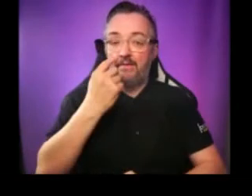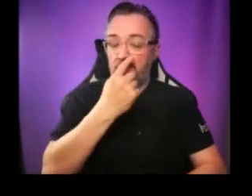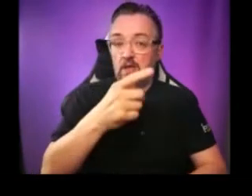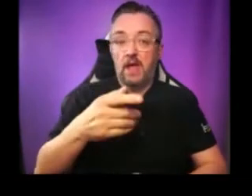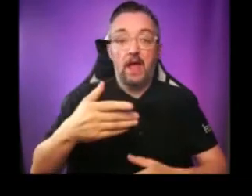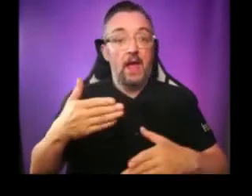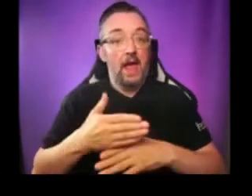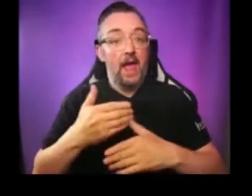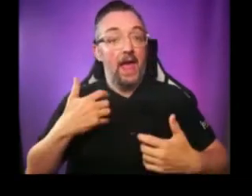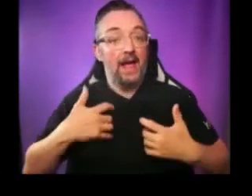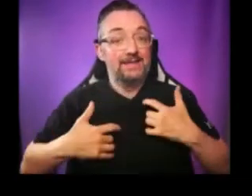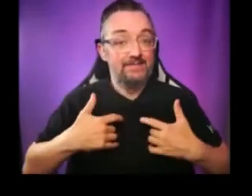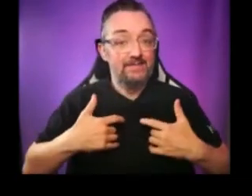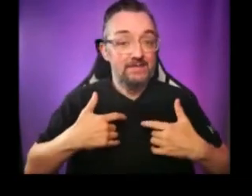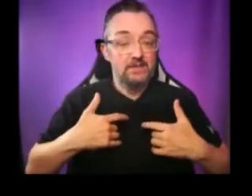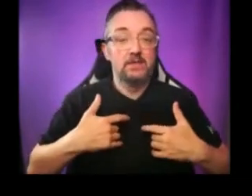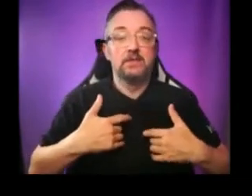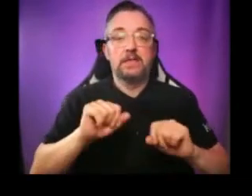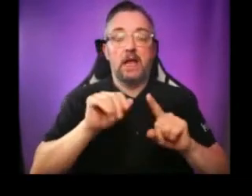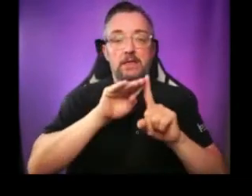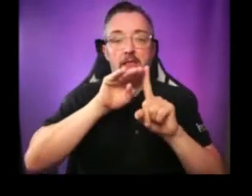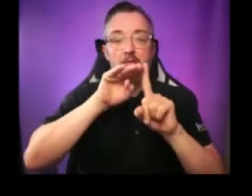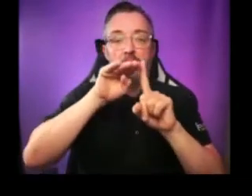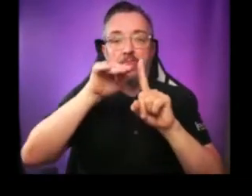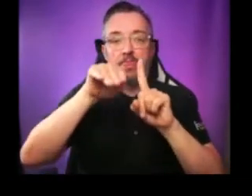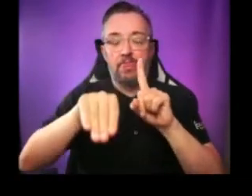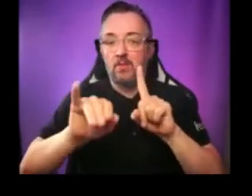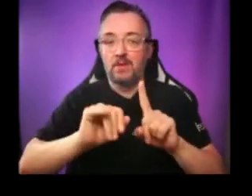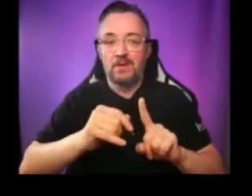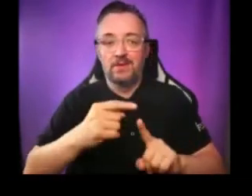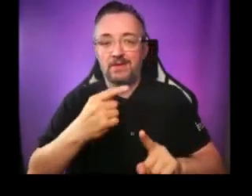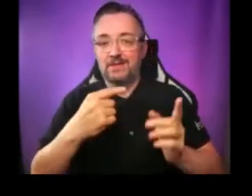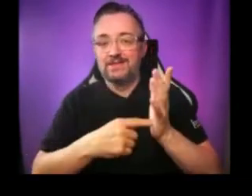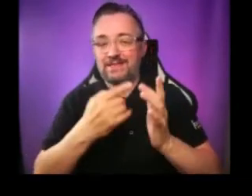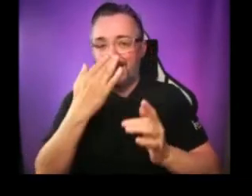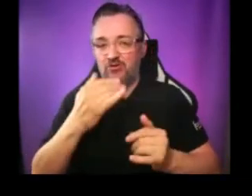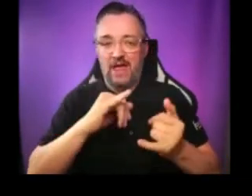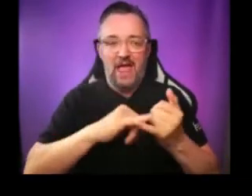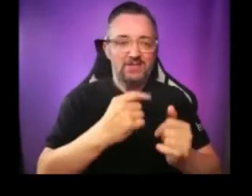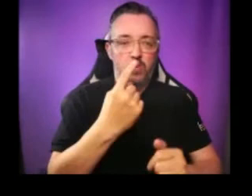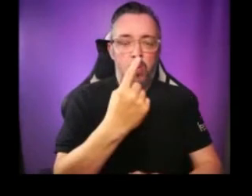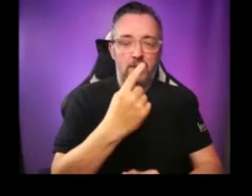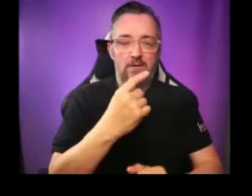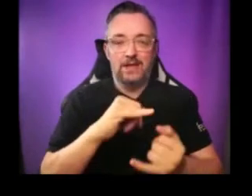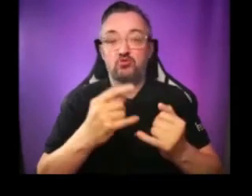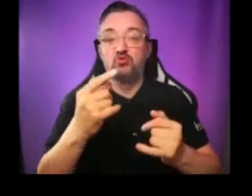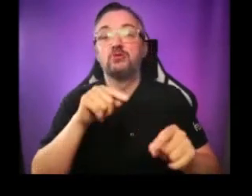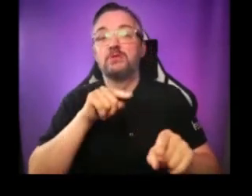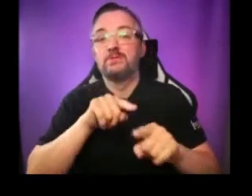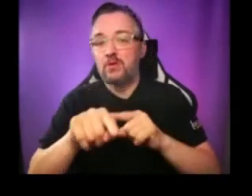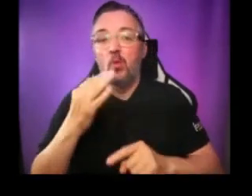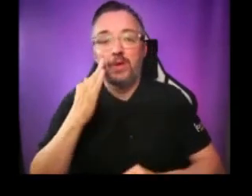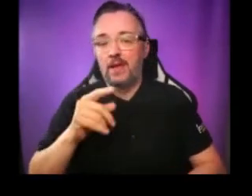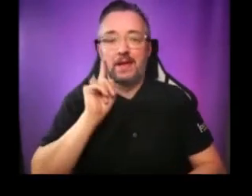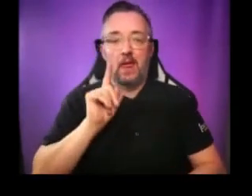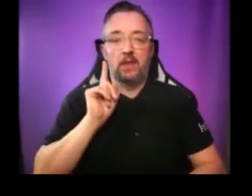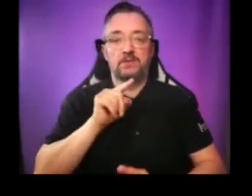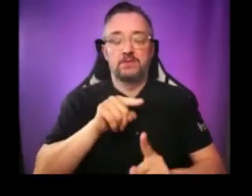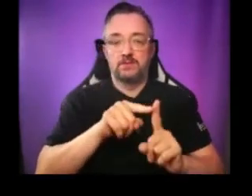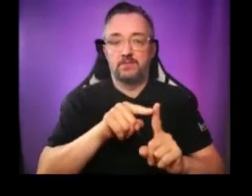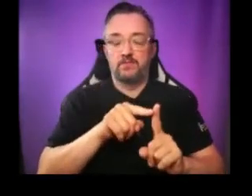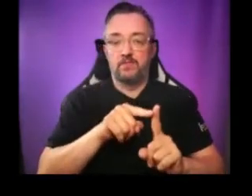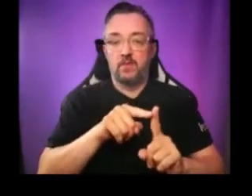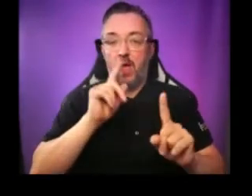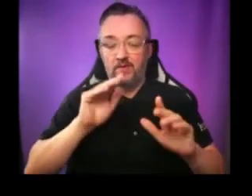levels often begin to decline as early as adolescence, around the S1 age, particularly amongst girls. And we must pay attention